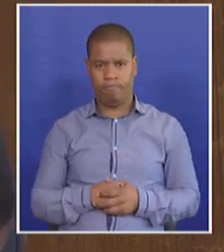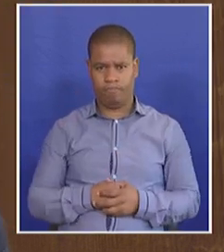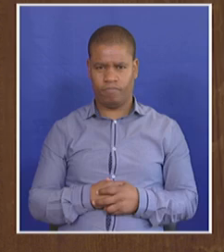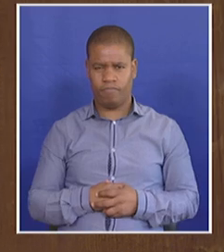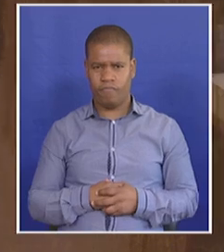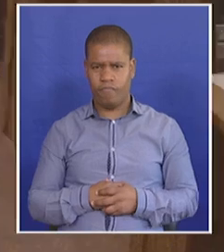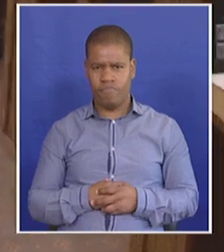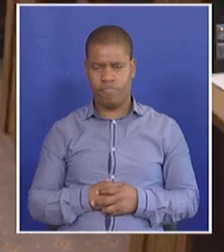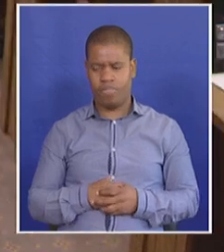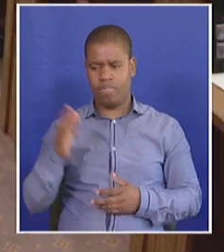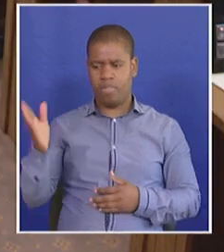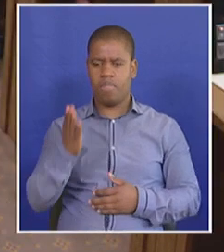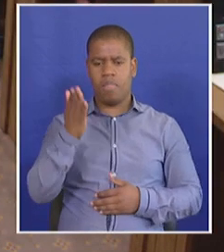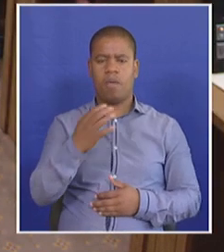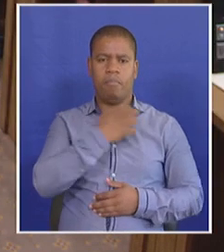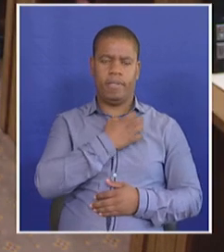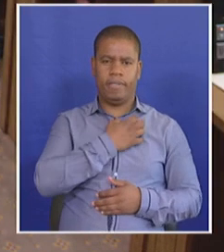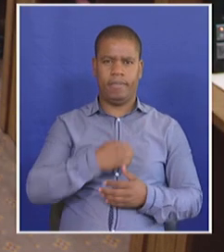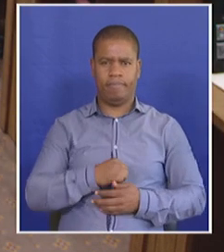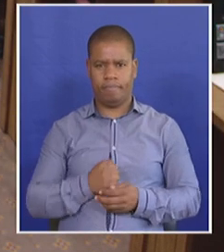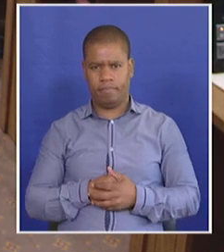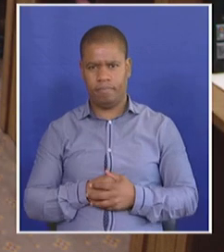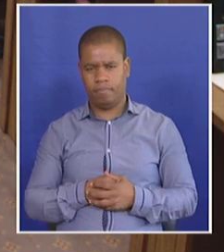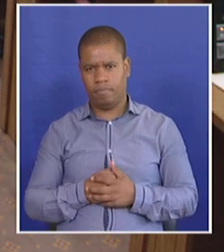Minister. Wow.